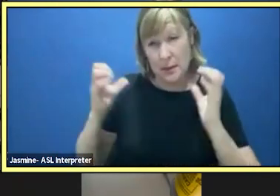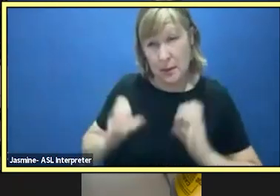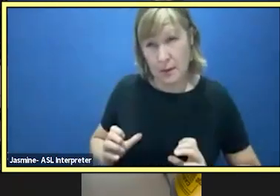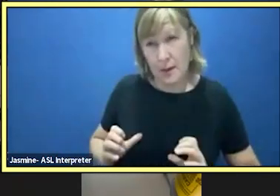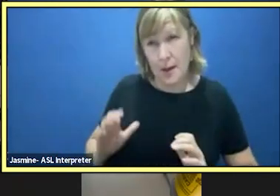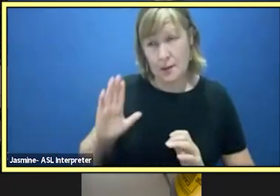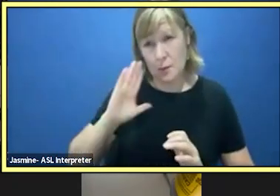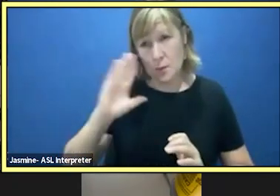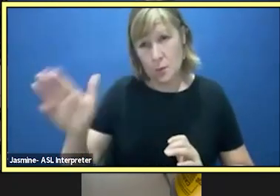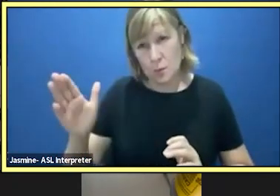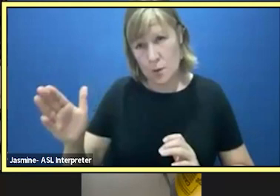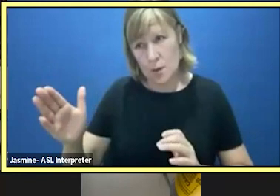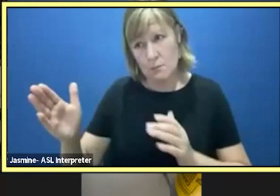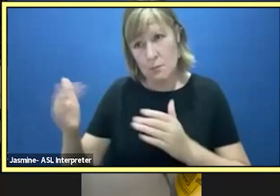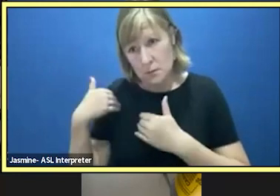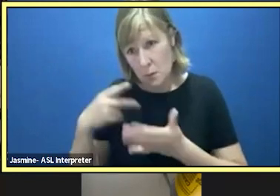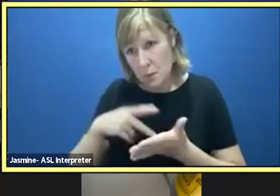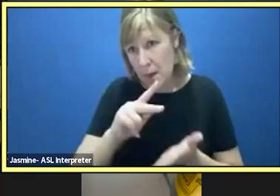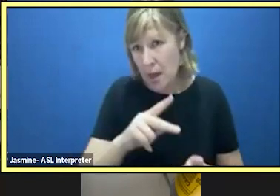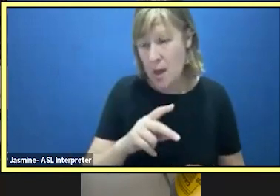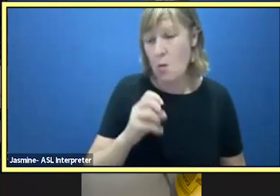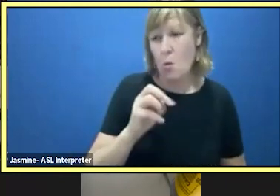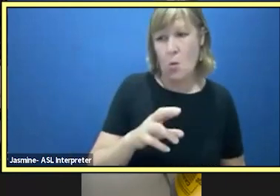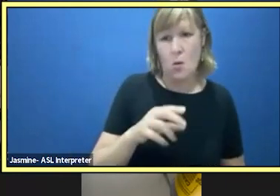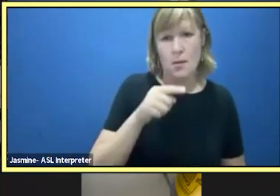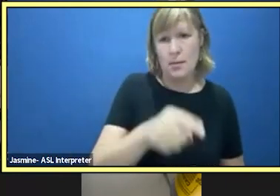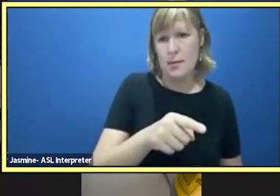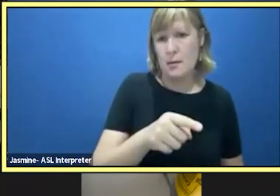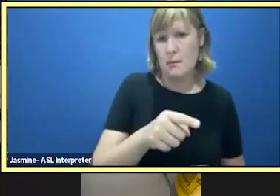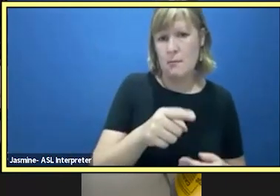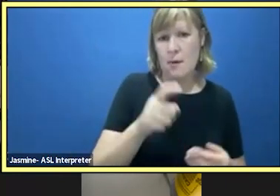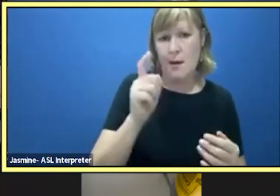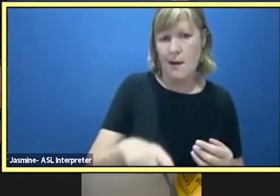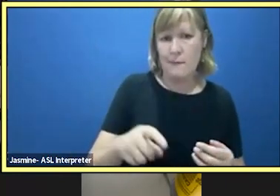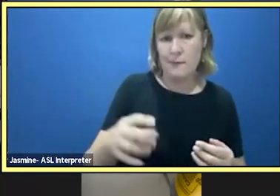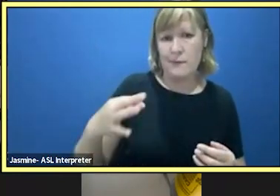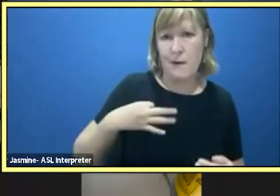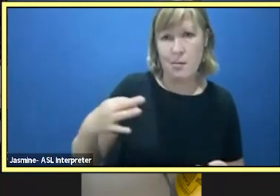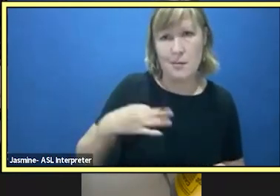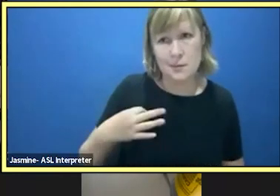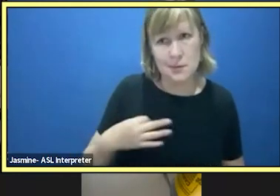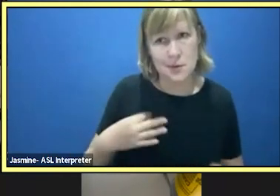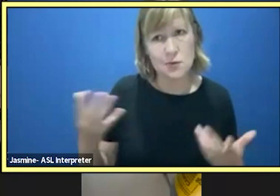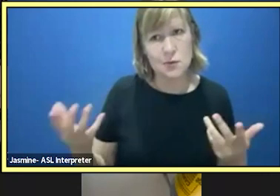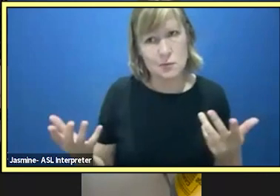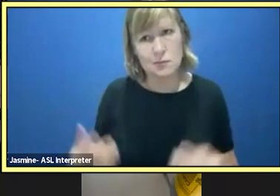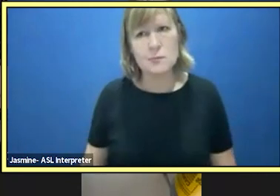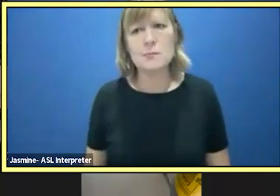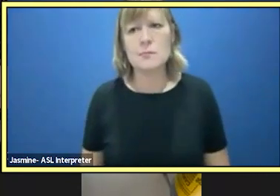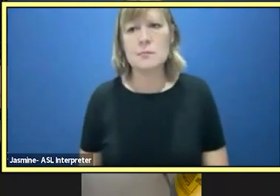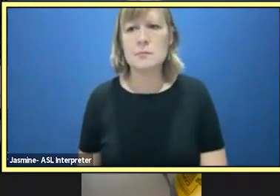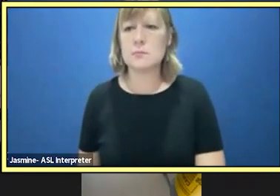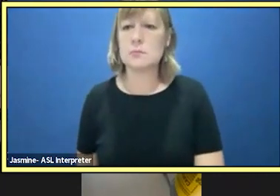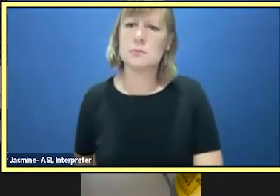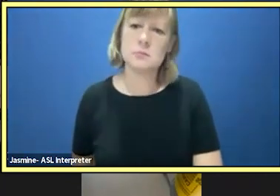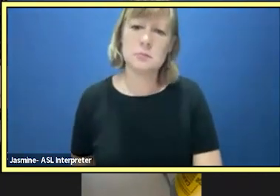voluntary basis, or is there that compensatory component in there? I guess that would depend a little bit